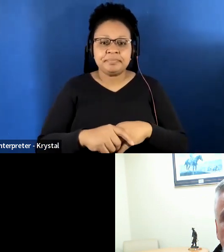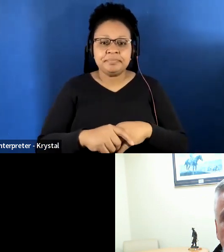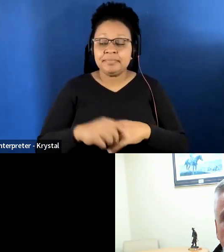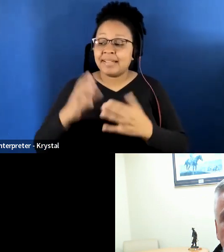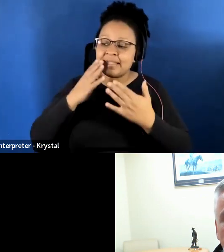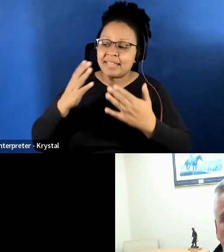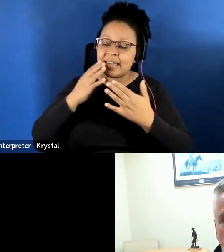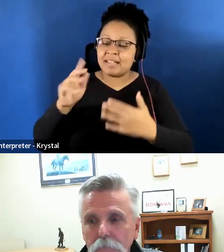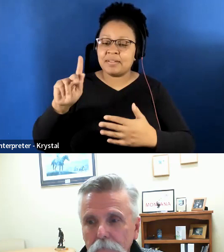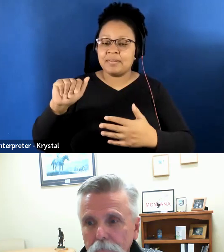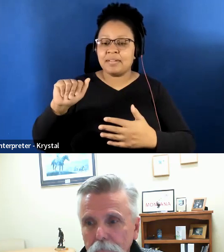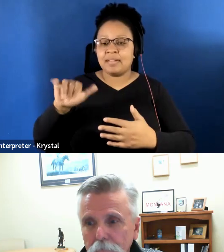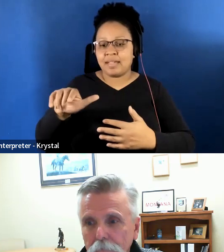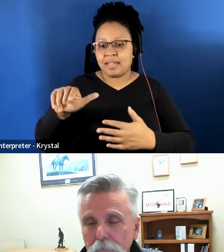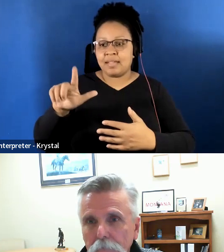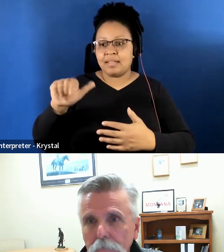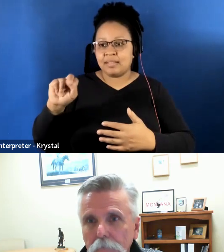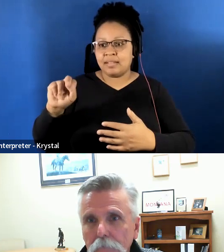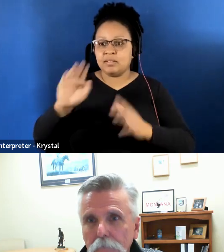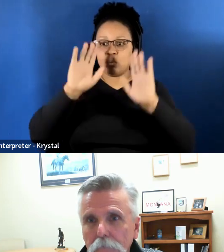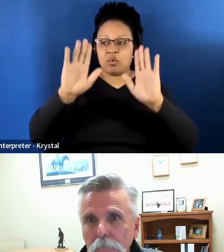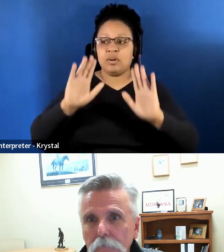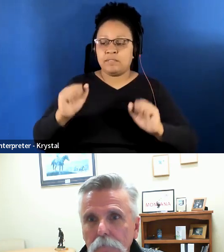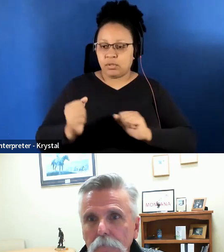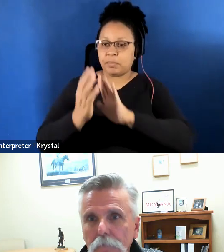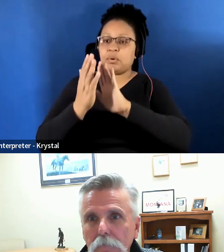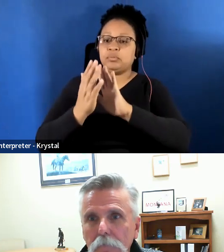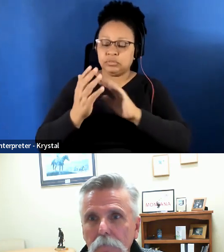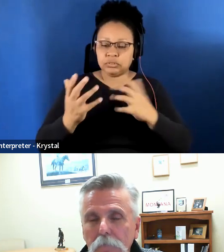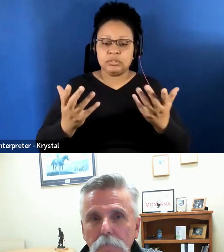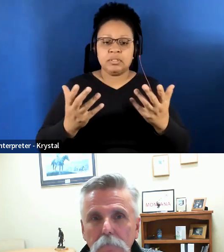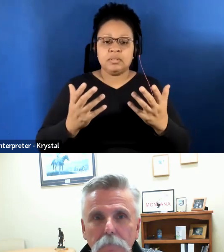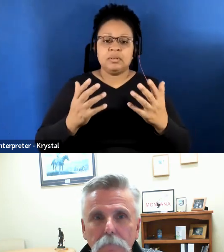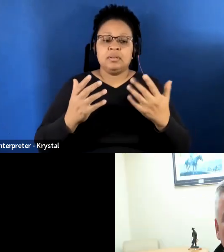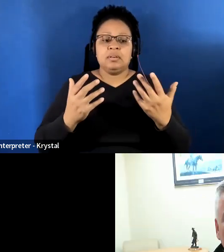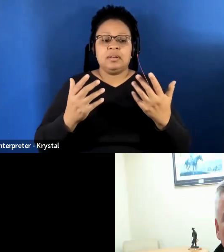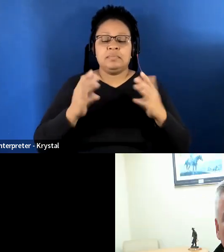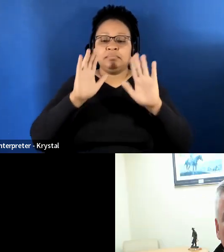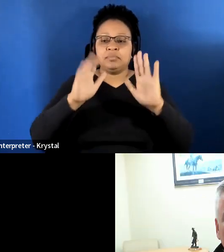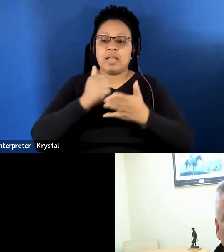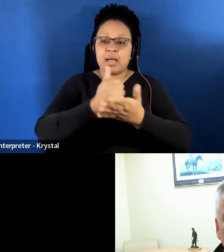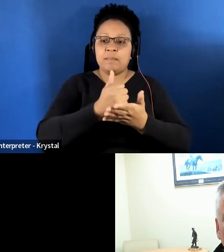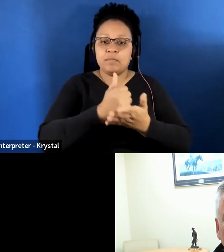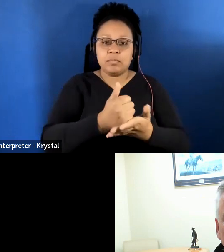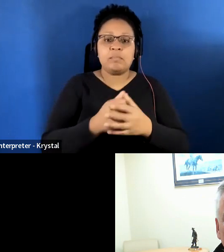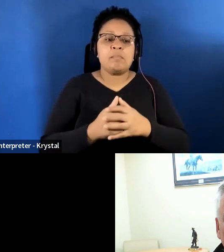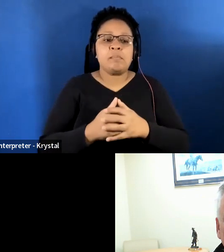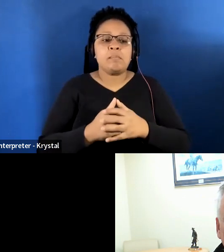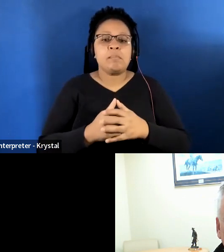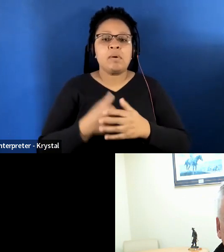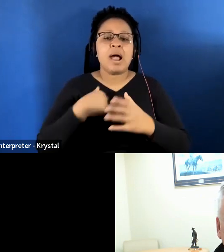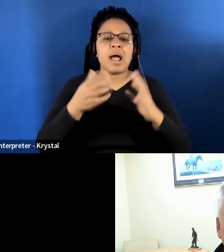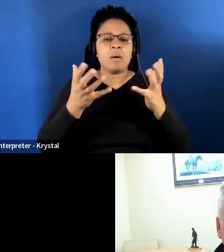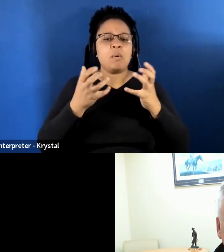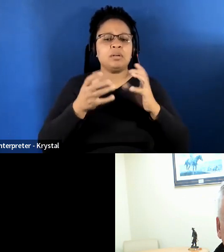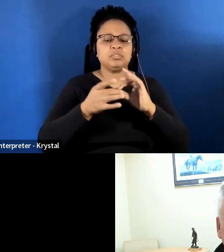Thank you, Kaylin. That is such a great approach and incredibly helpful. I do want to take just a